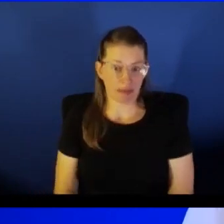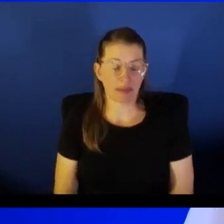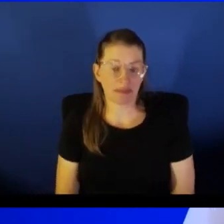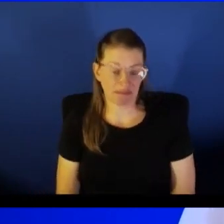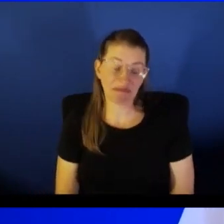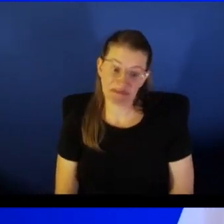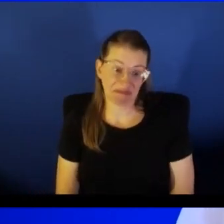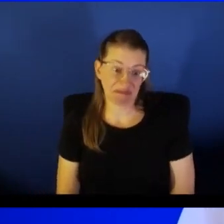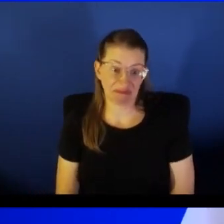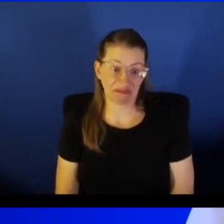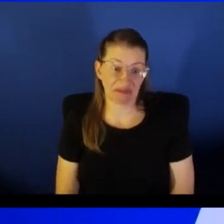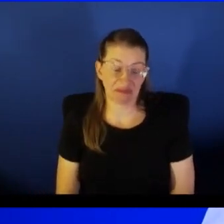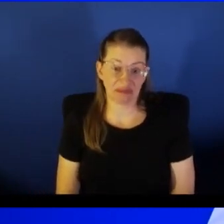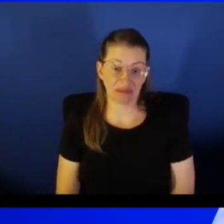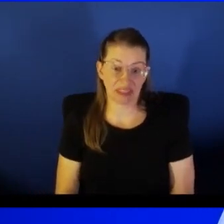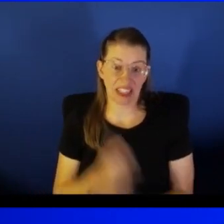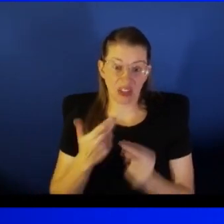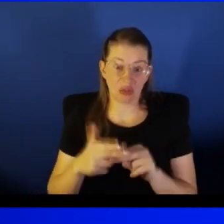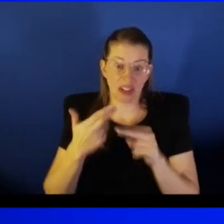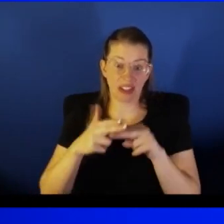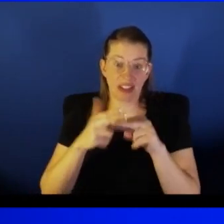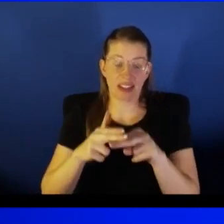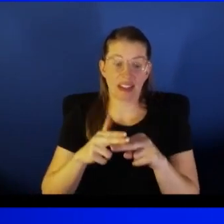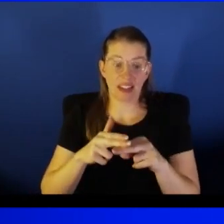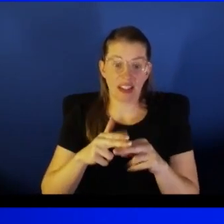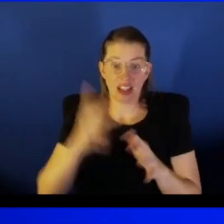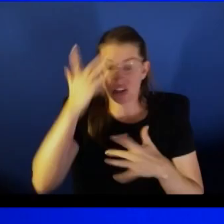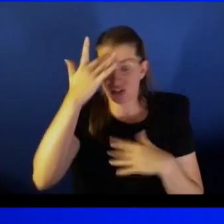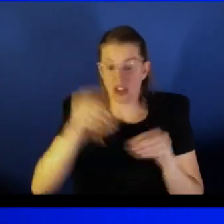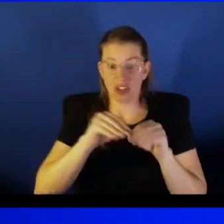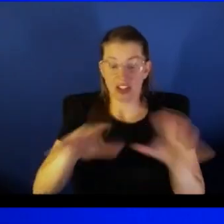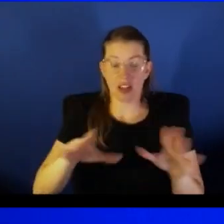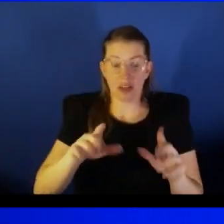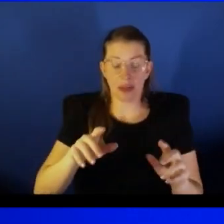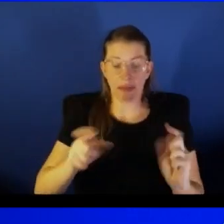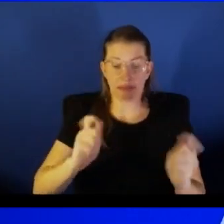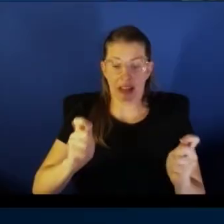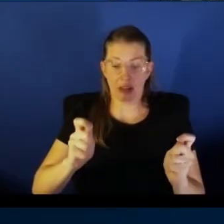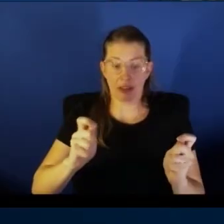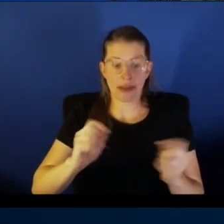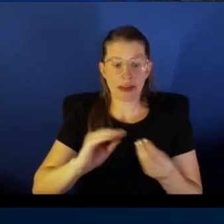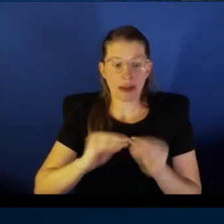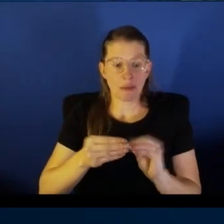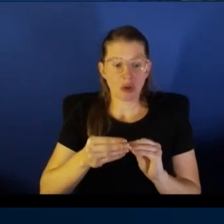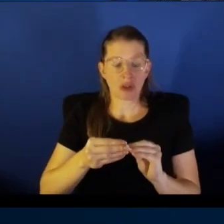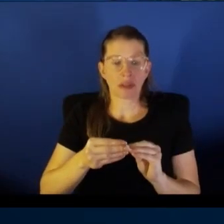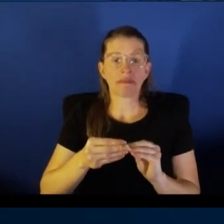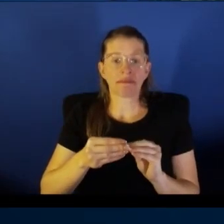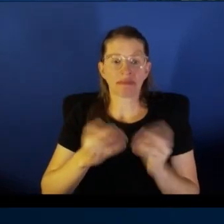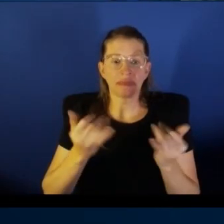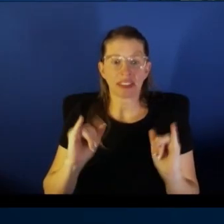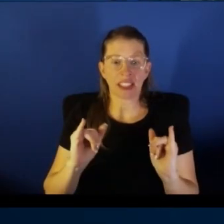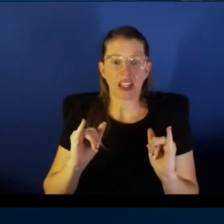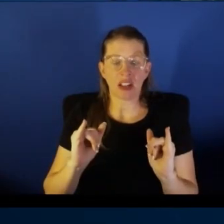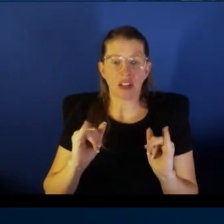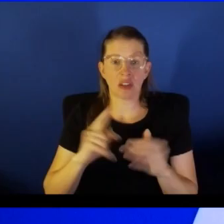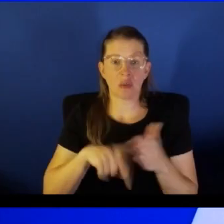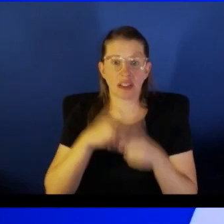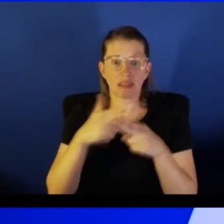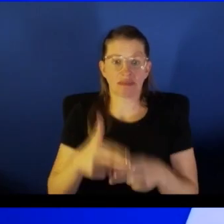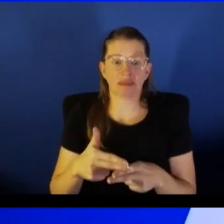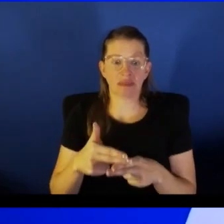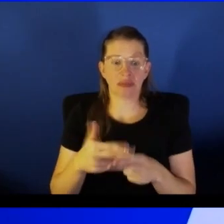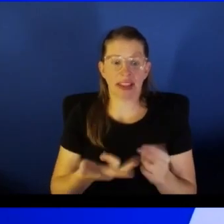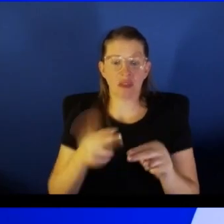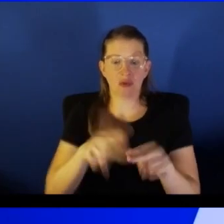really increasing, really surging. Yeah, so when we see even that little fluctuation of numbers, we're still in this what's considered increase. I want to talk